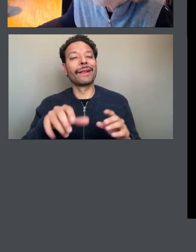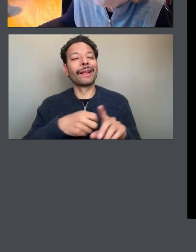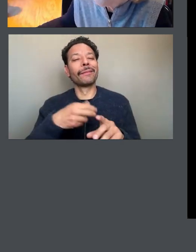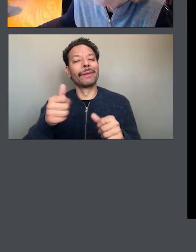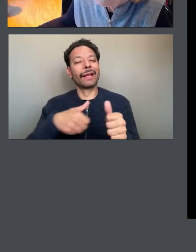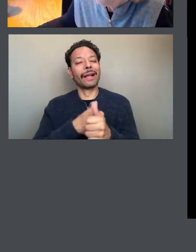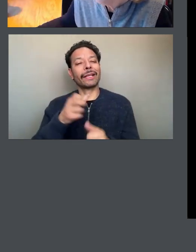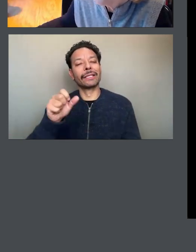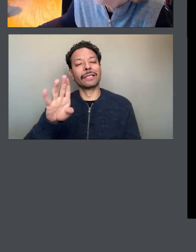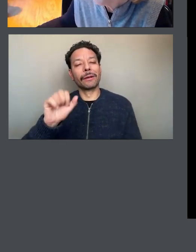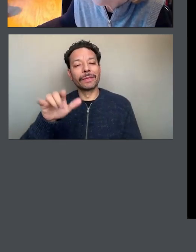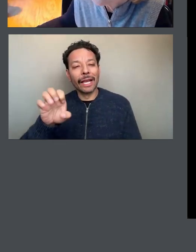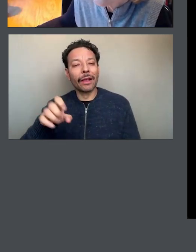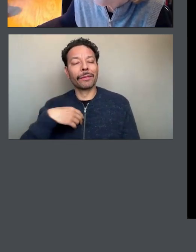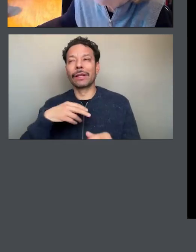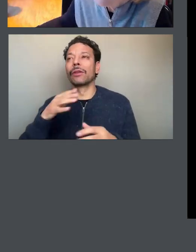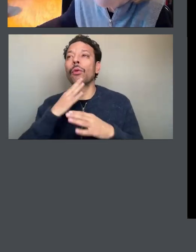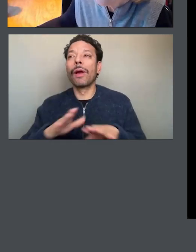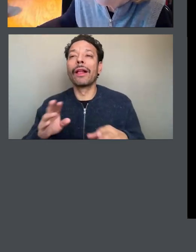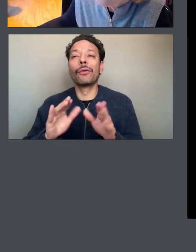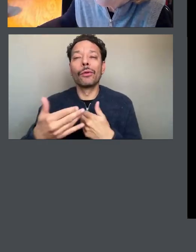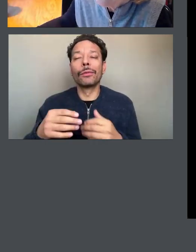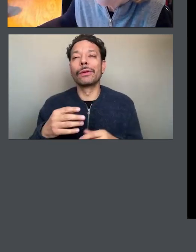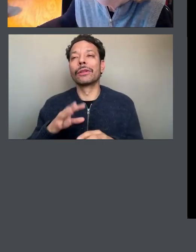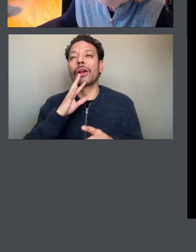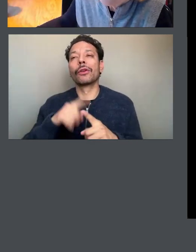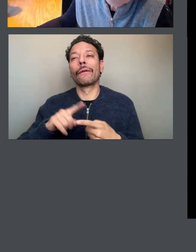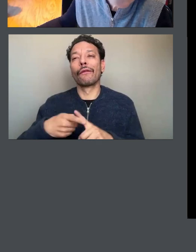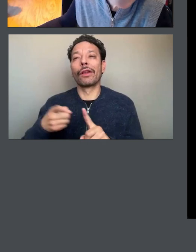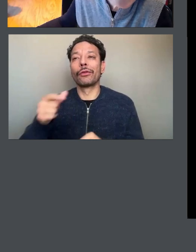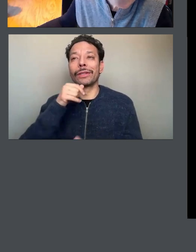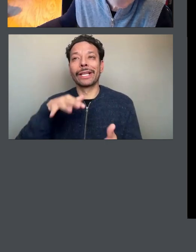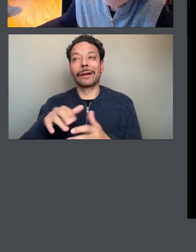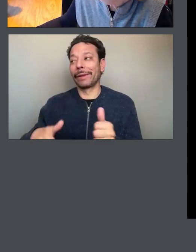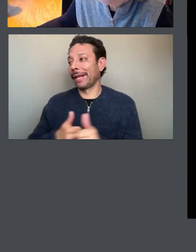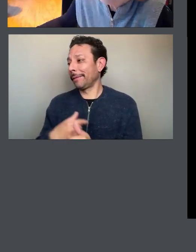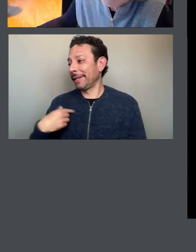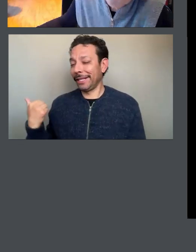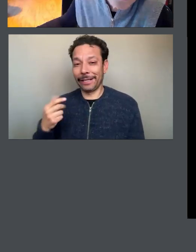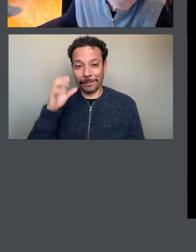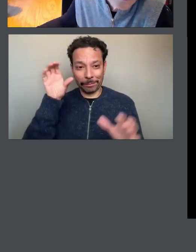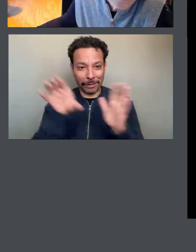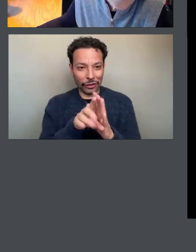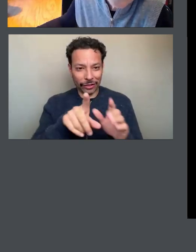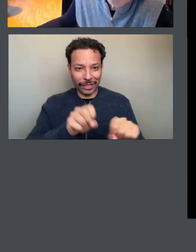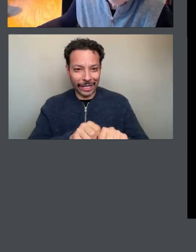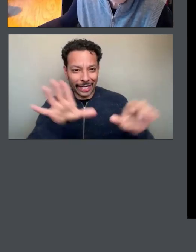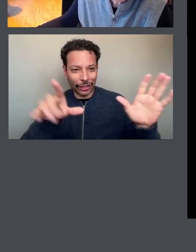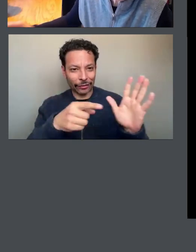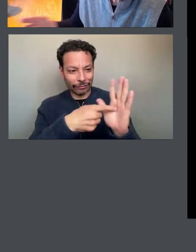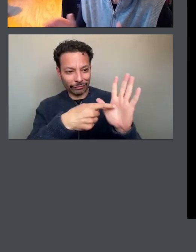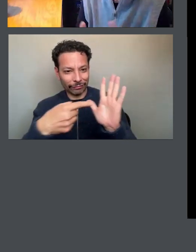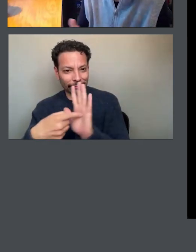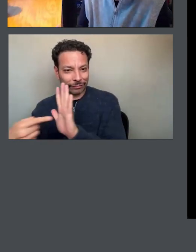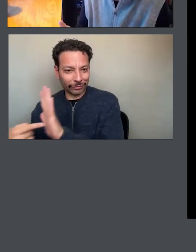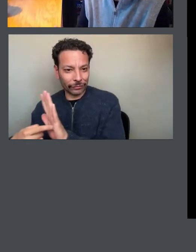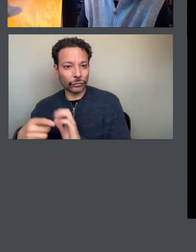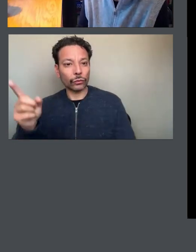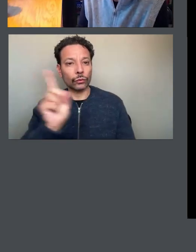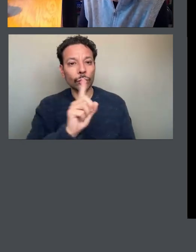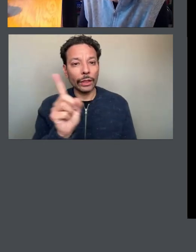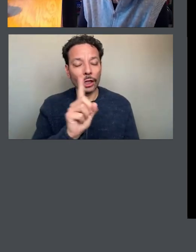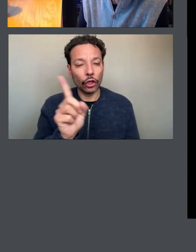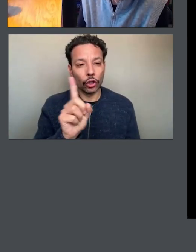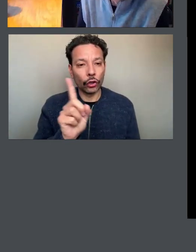room talking to my friend who is studying behind me. Again, the pictures are clearly marked as to where